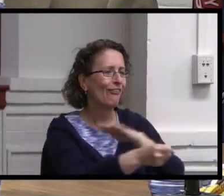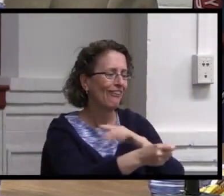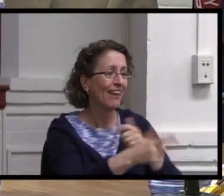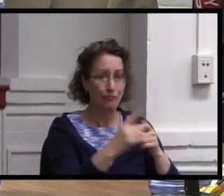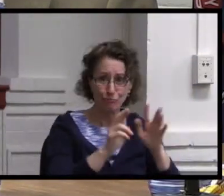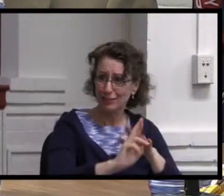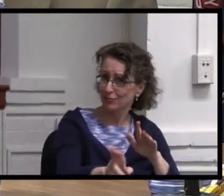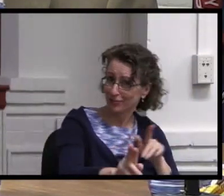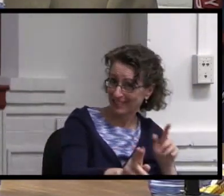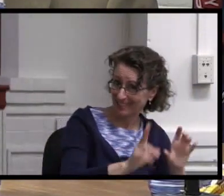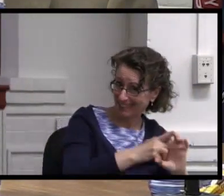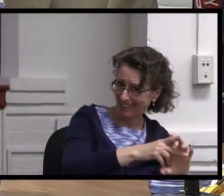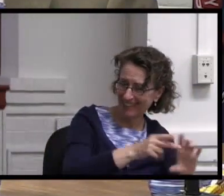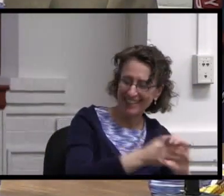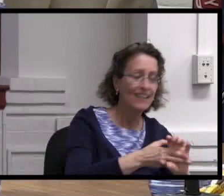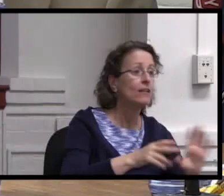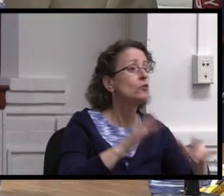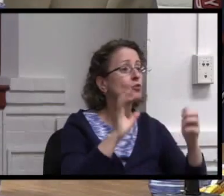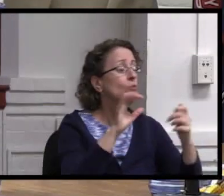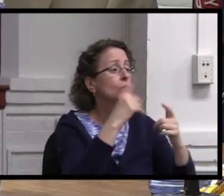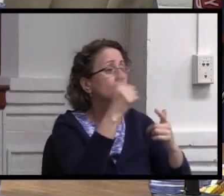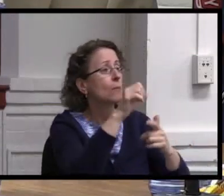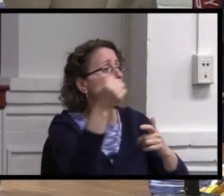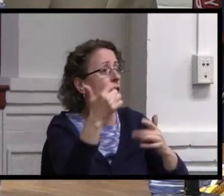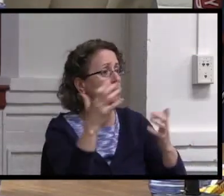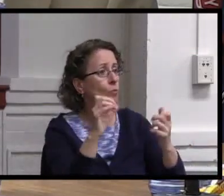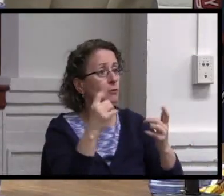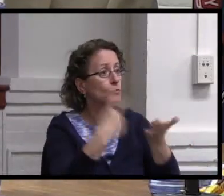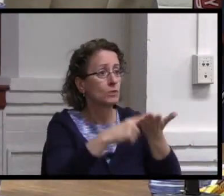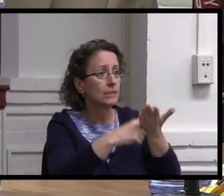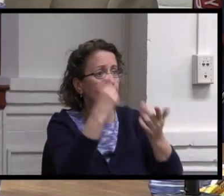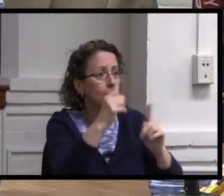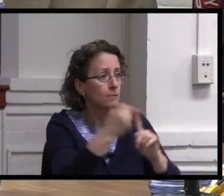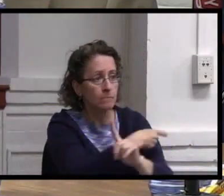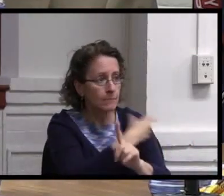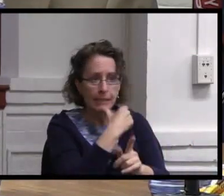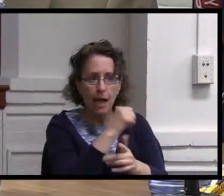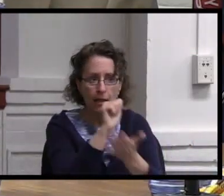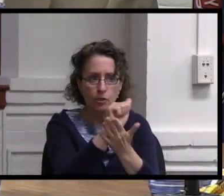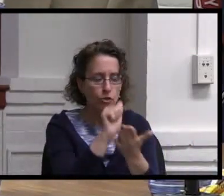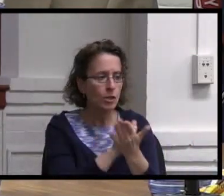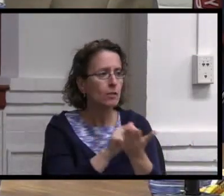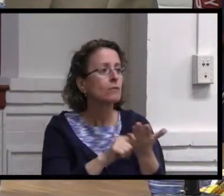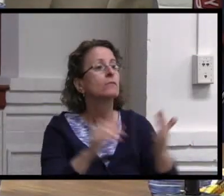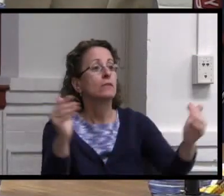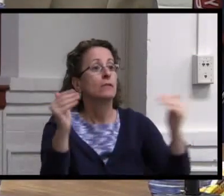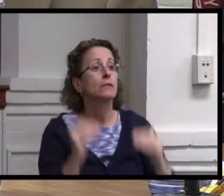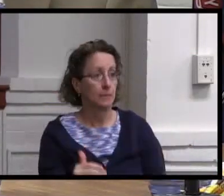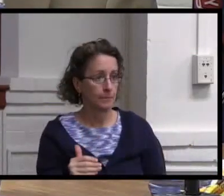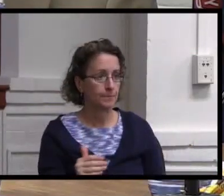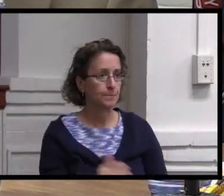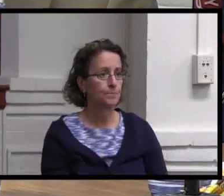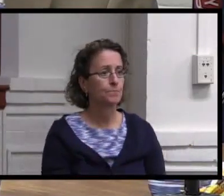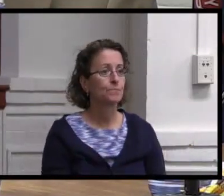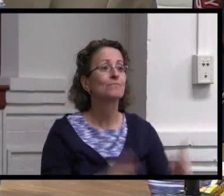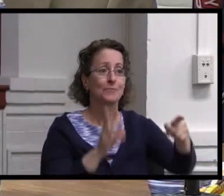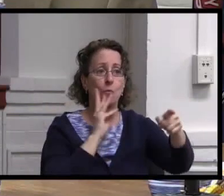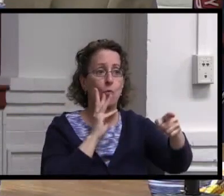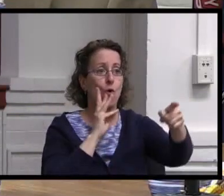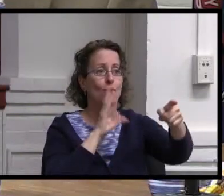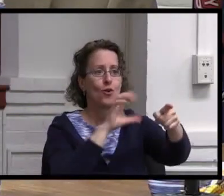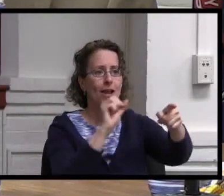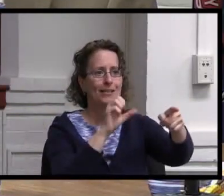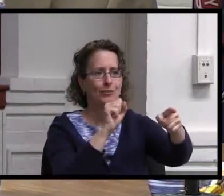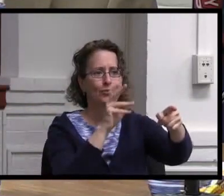to talk about that's not on the agenda? All right, perfect. Now we're going to move on to water and